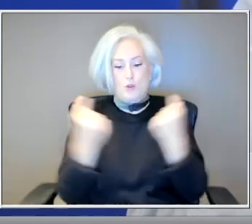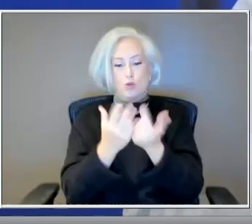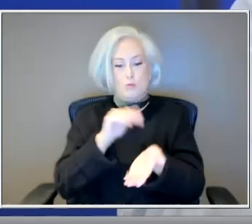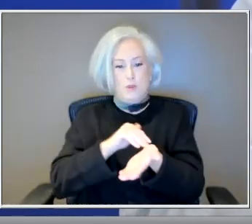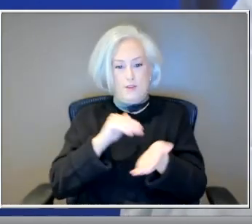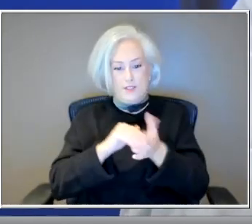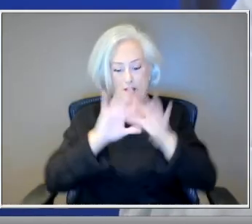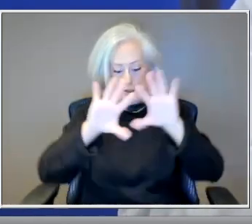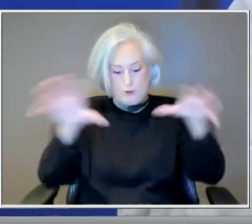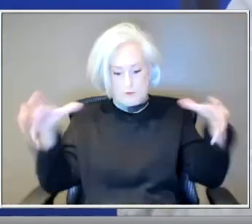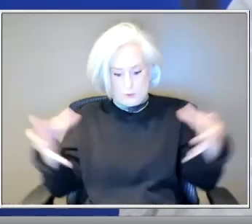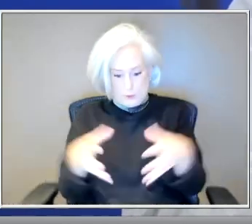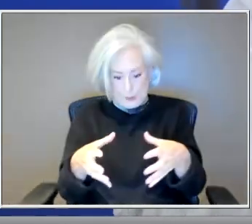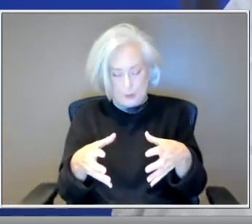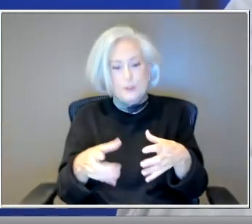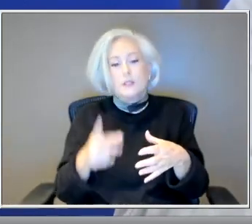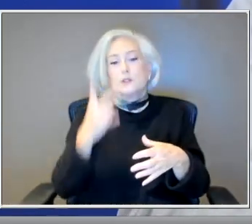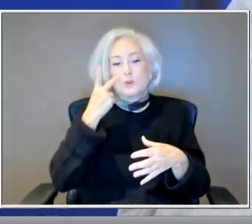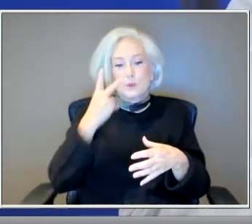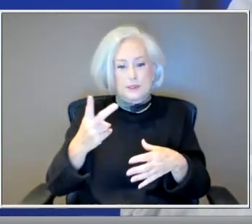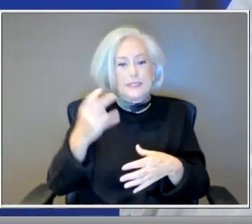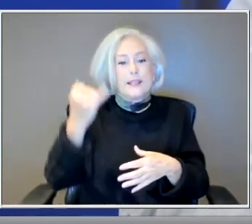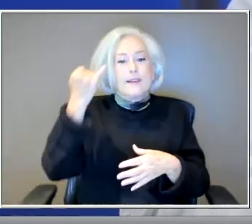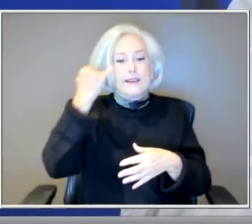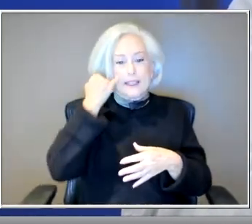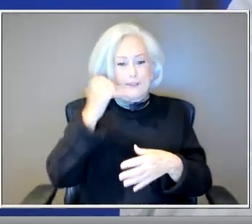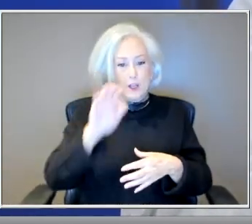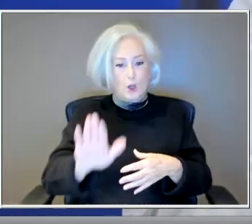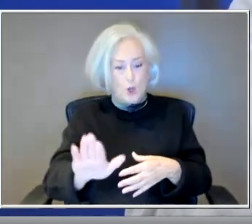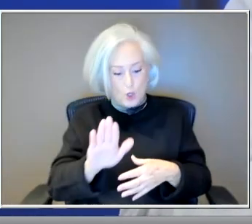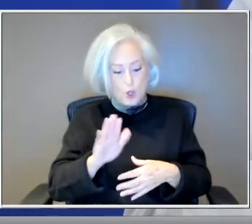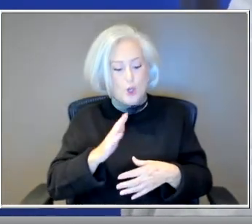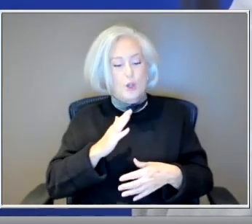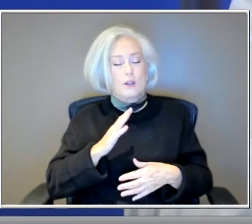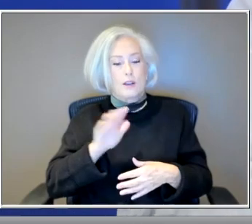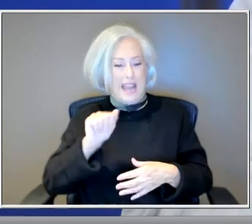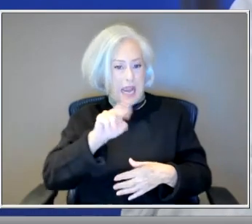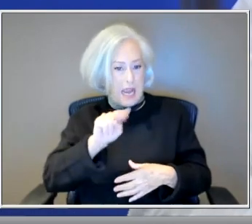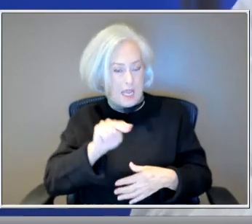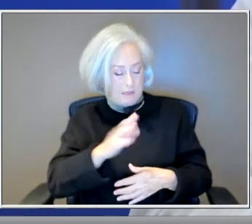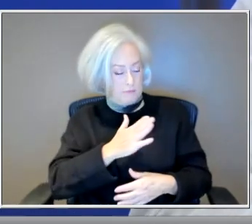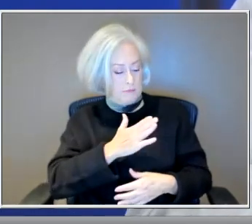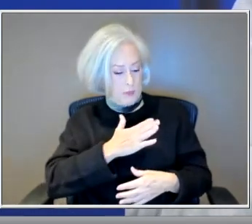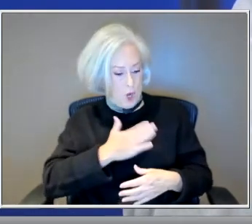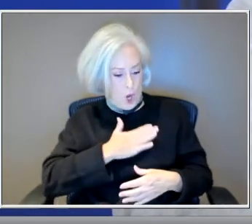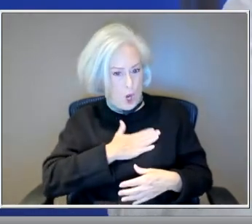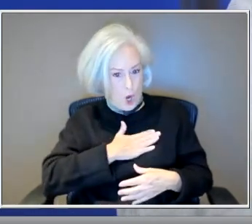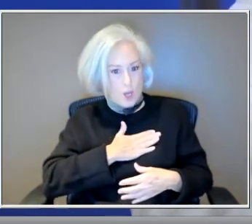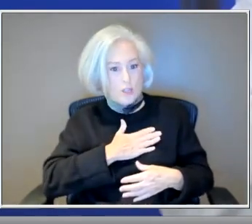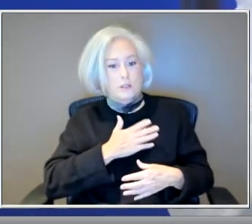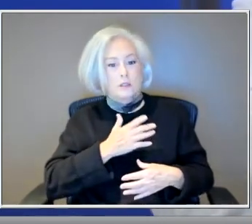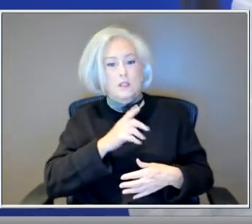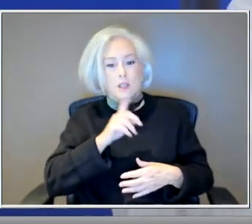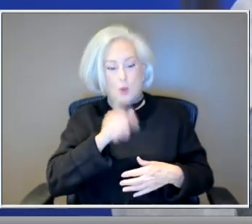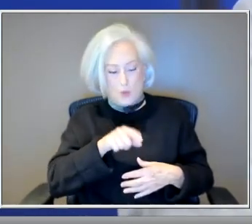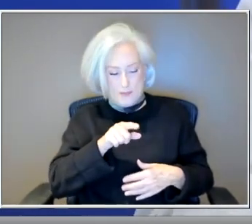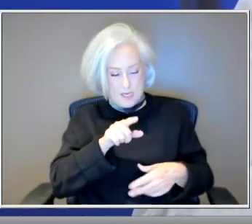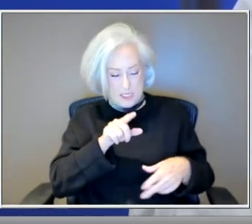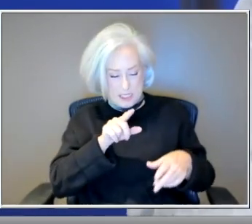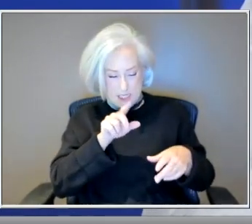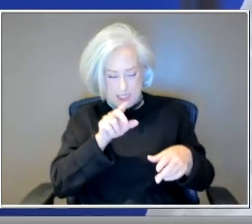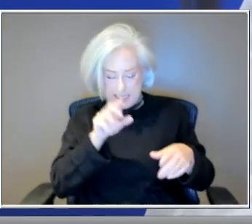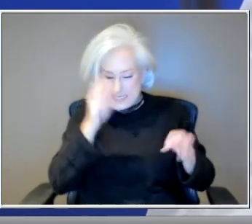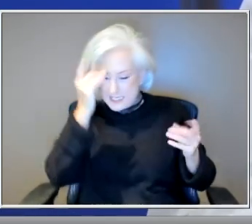her congenital, anatomy, if there was going to be other things that we needed to consider before I started putting